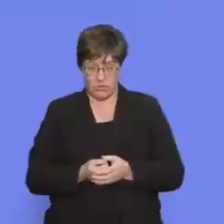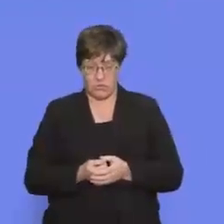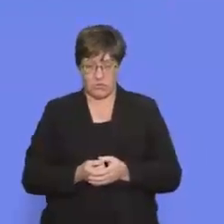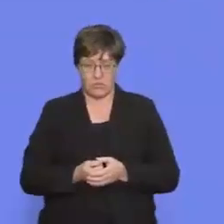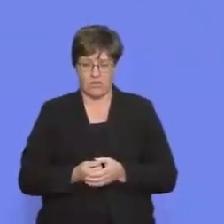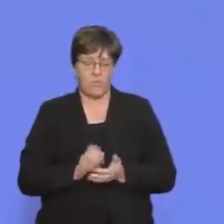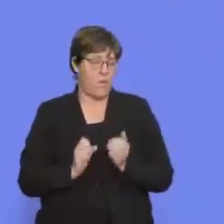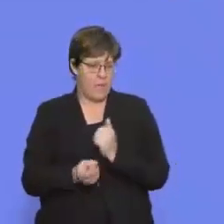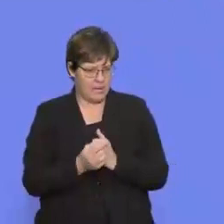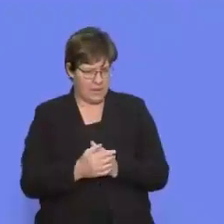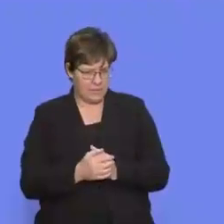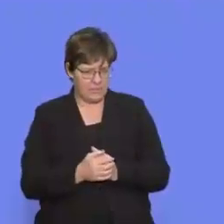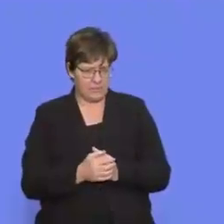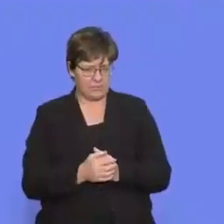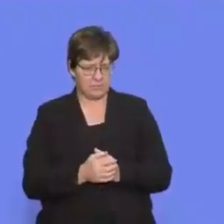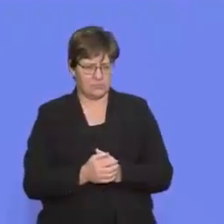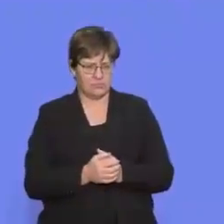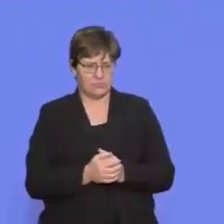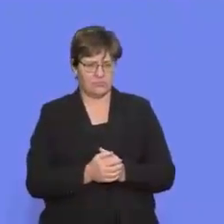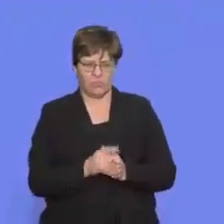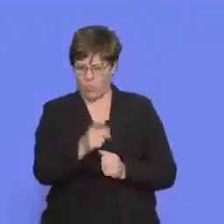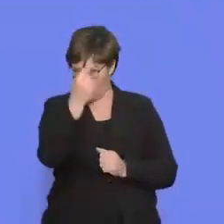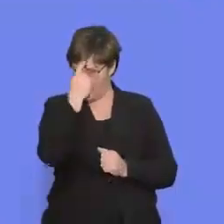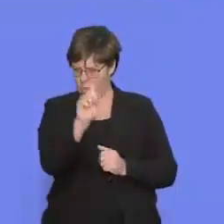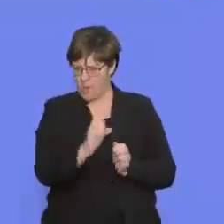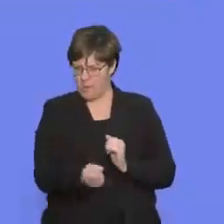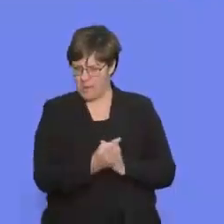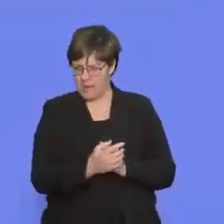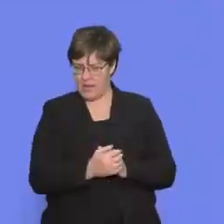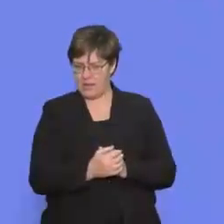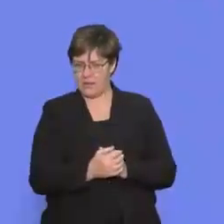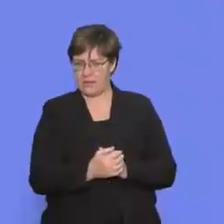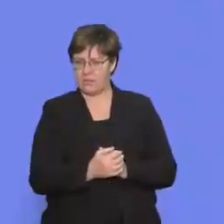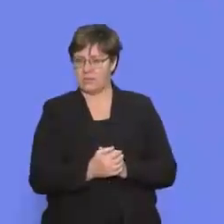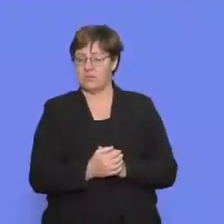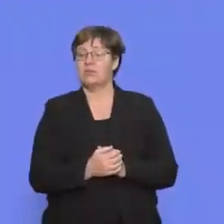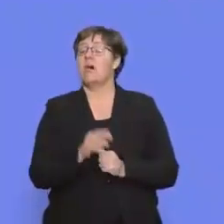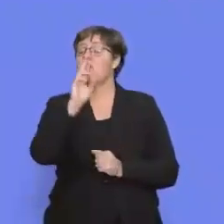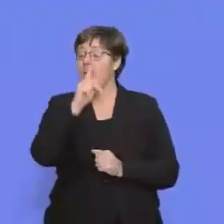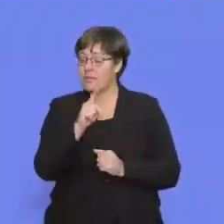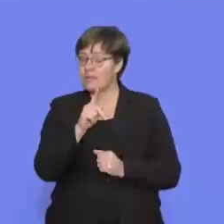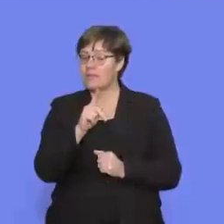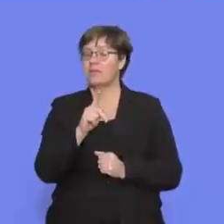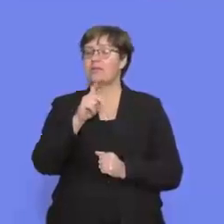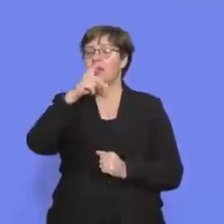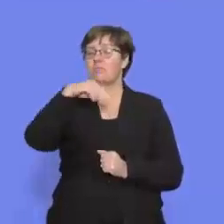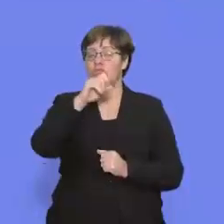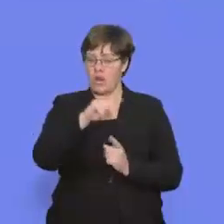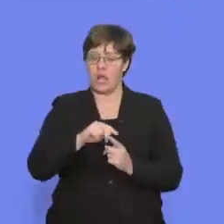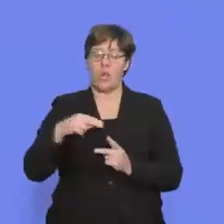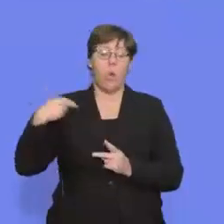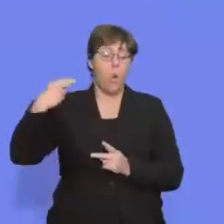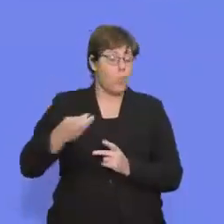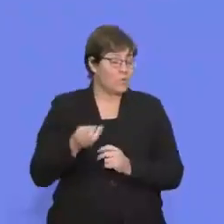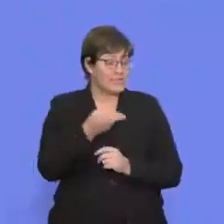What do you think? Remember the pituitary gland. Remember the hormones that are secreted in the pituitary gland.